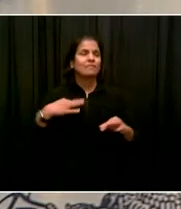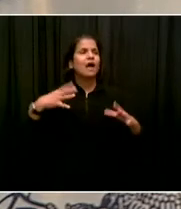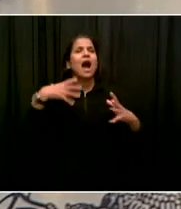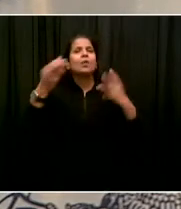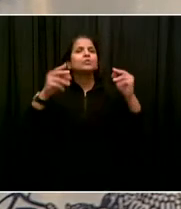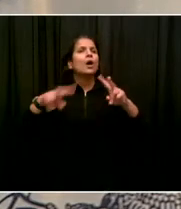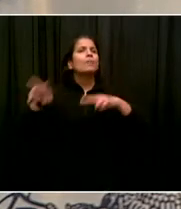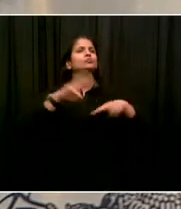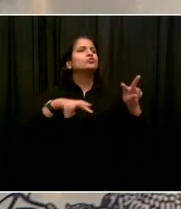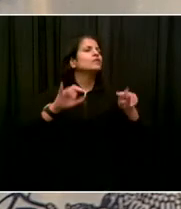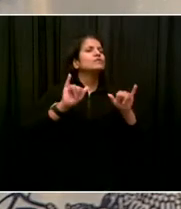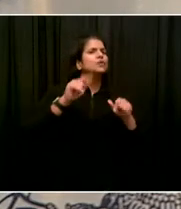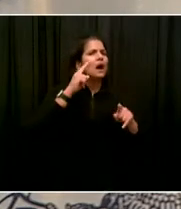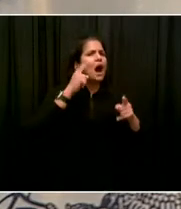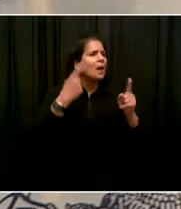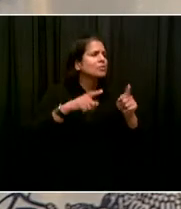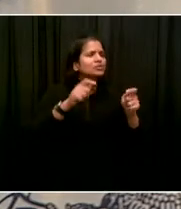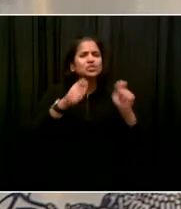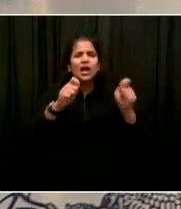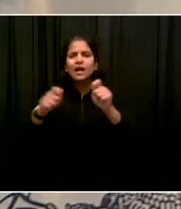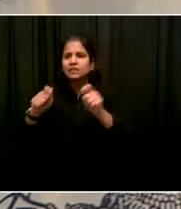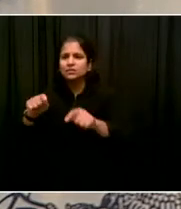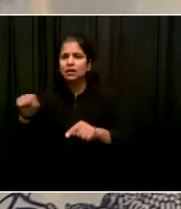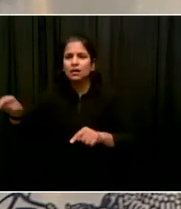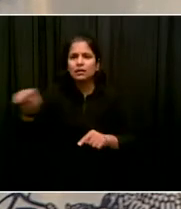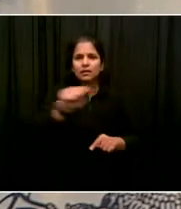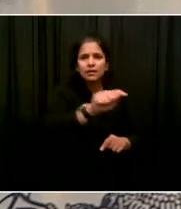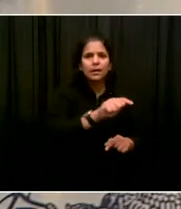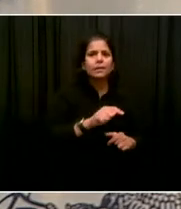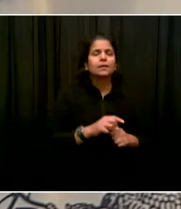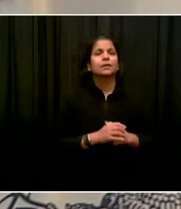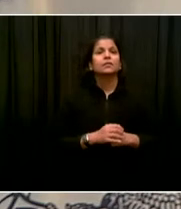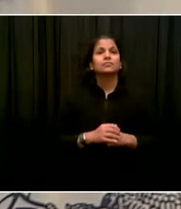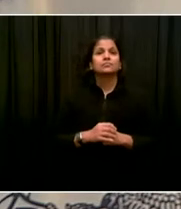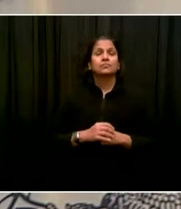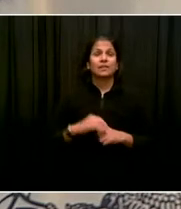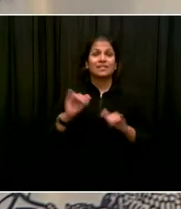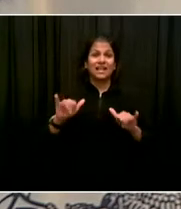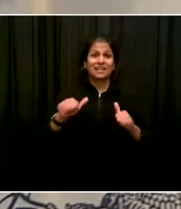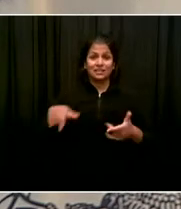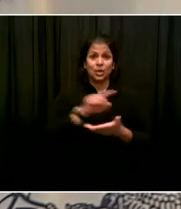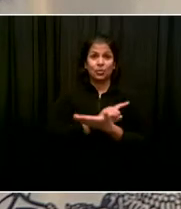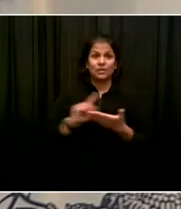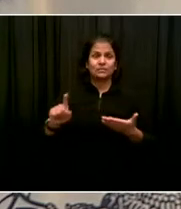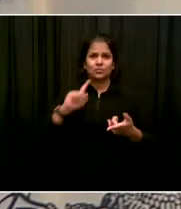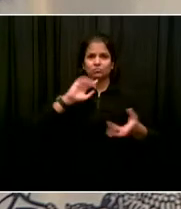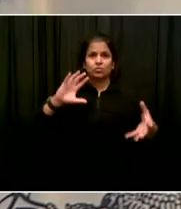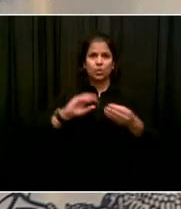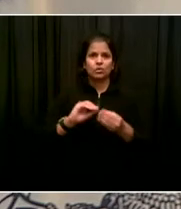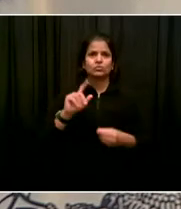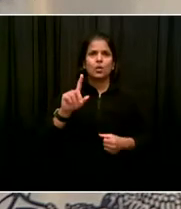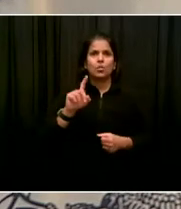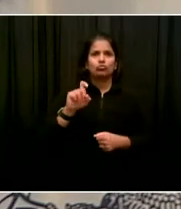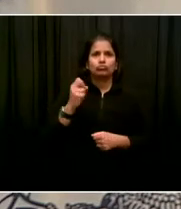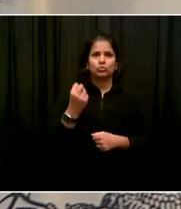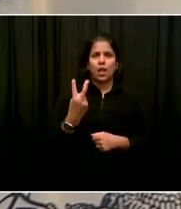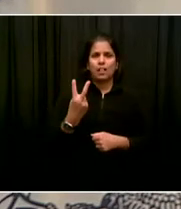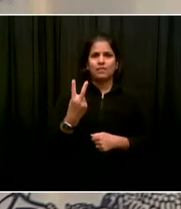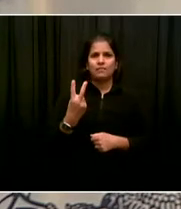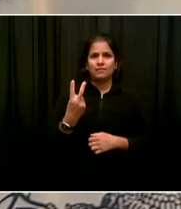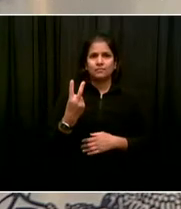So by this week, we're going to have 112 sites between the fixed sites and the mobile